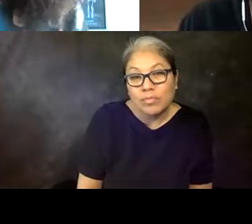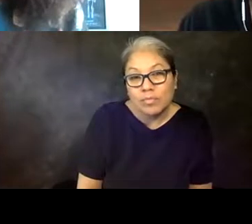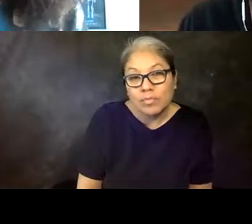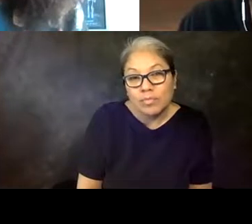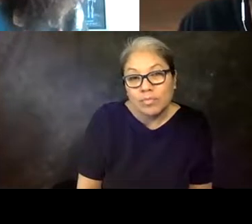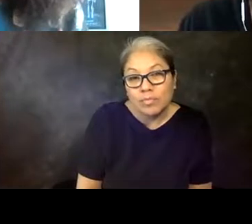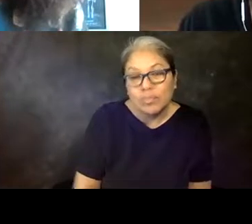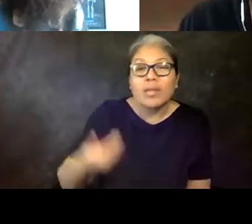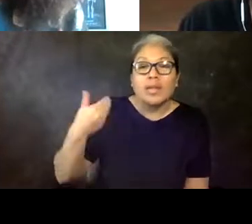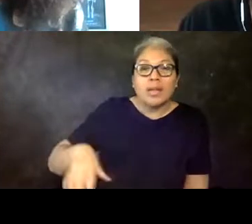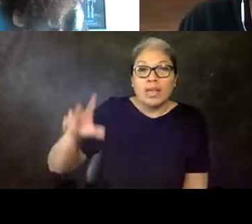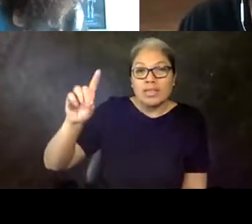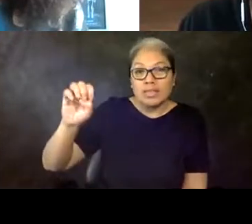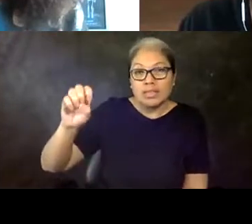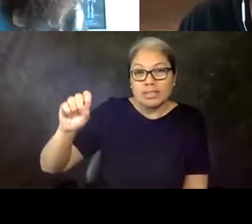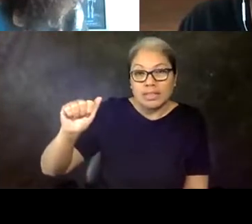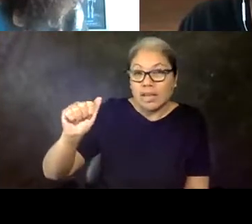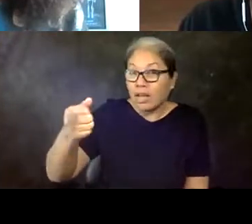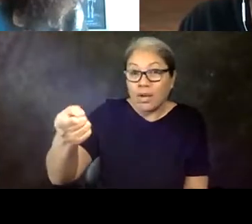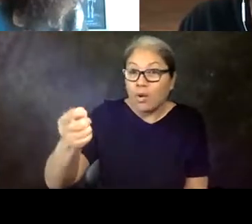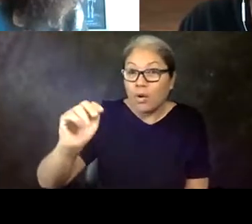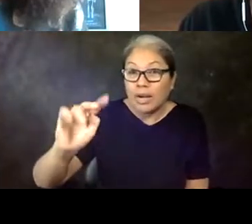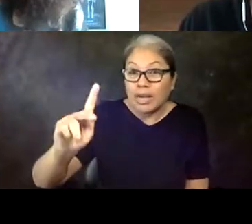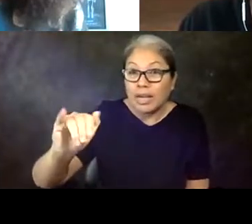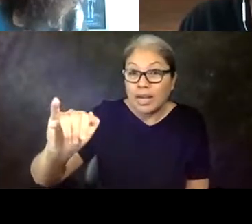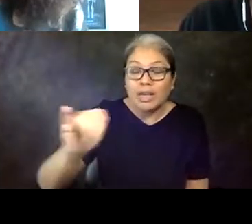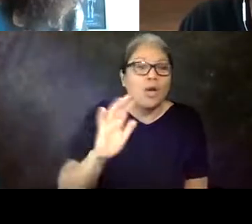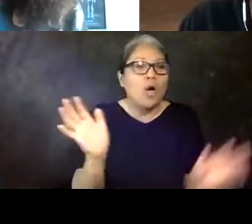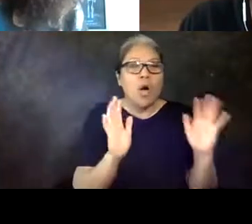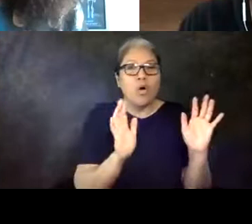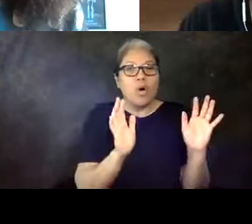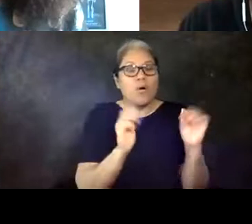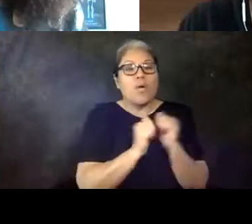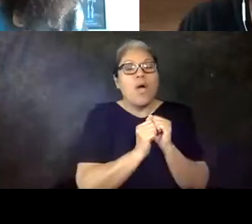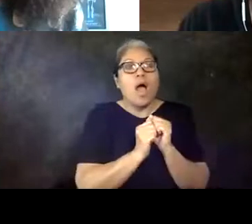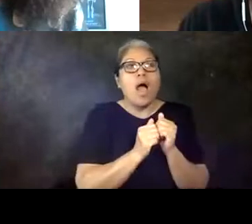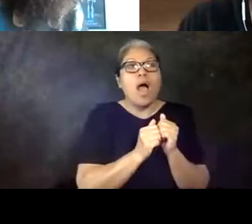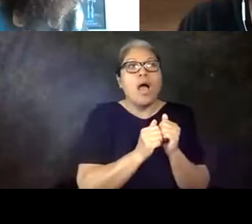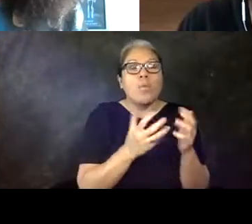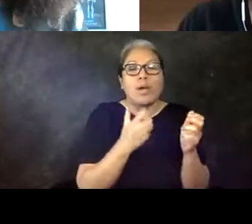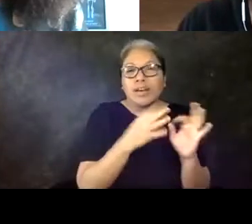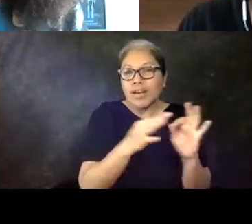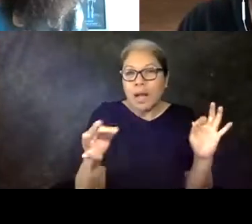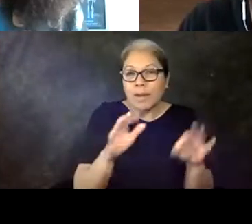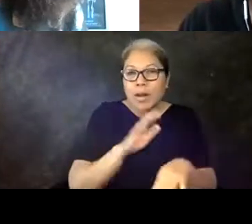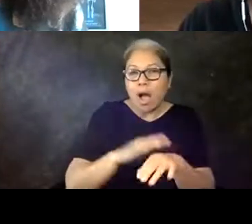This is Dessa, unless you're about to speak, Nikki. No, I was just gonna comment on the